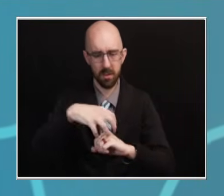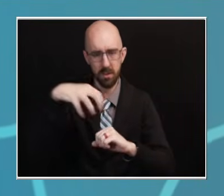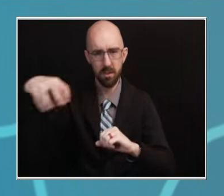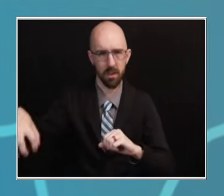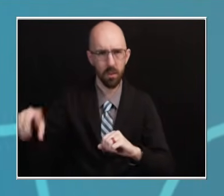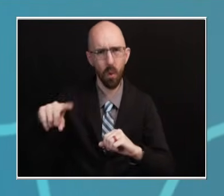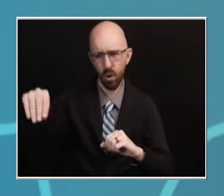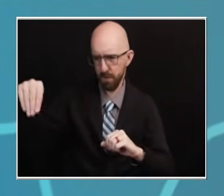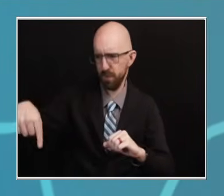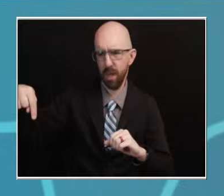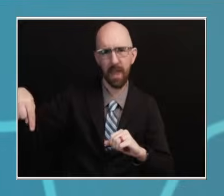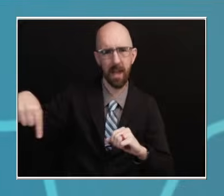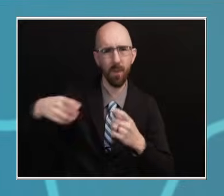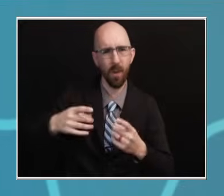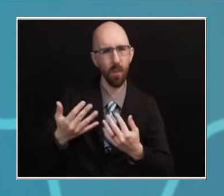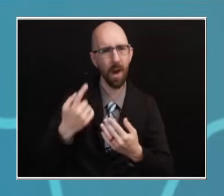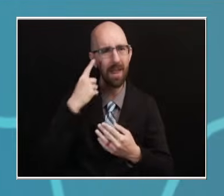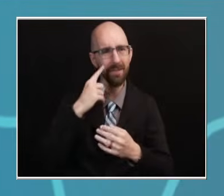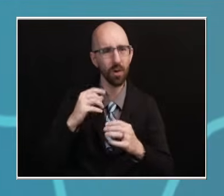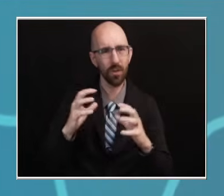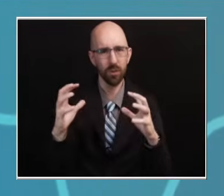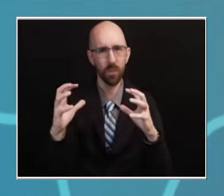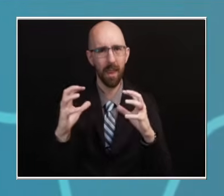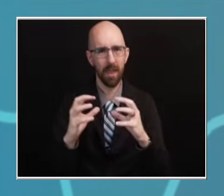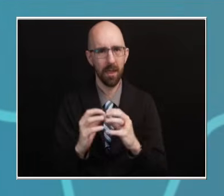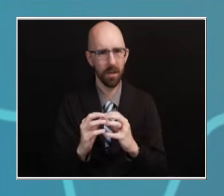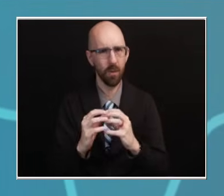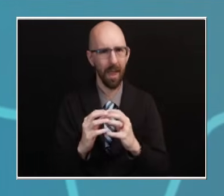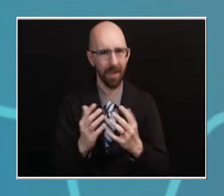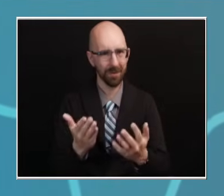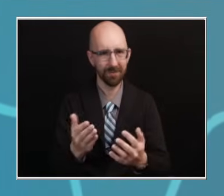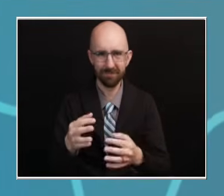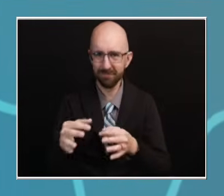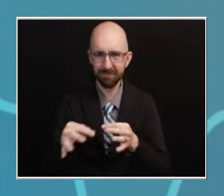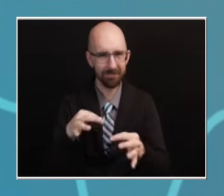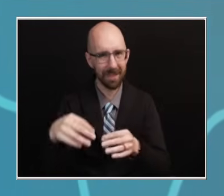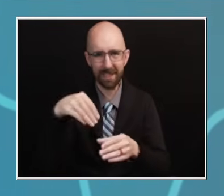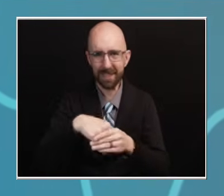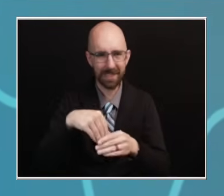waiting for the swelling to go back down? Take us inside the OR.